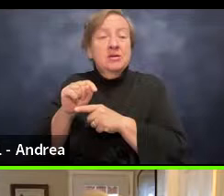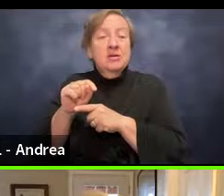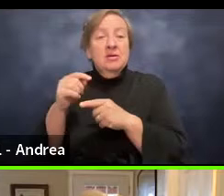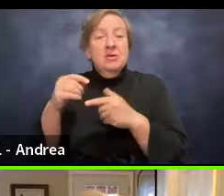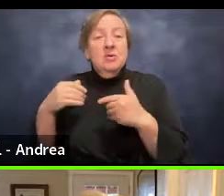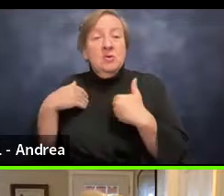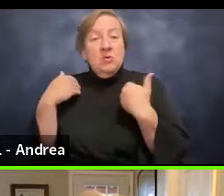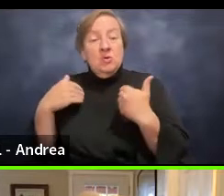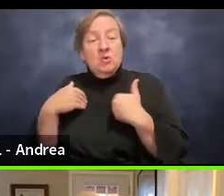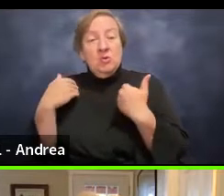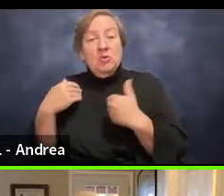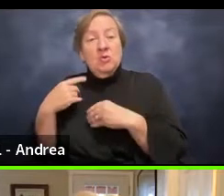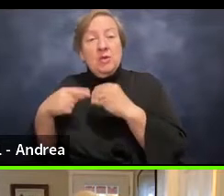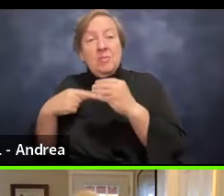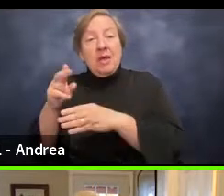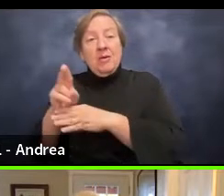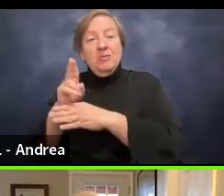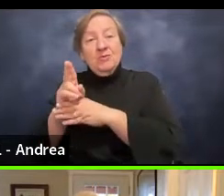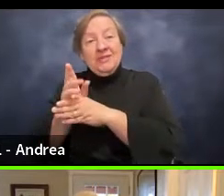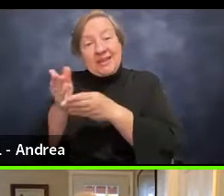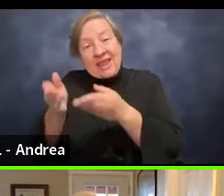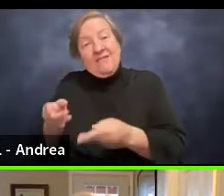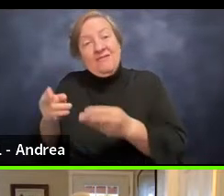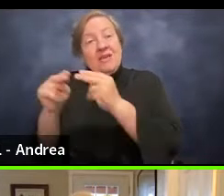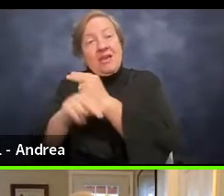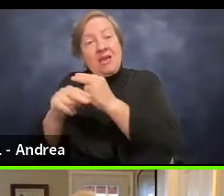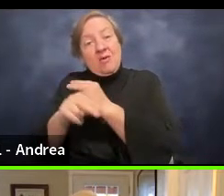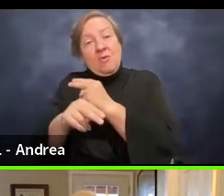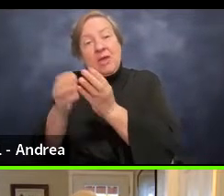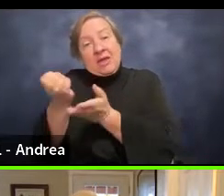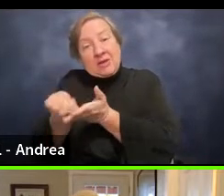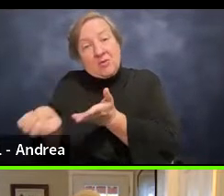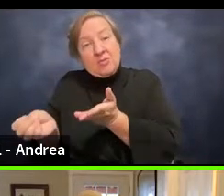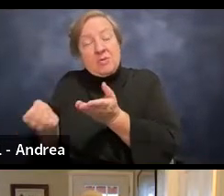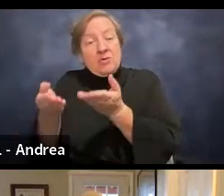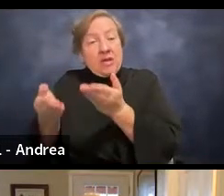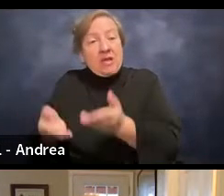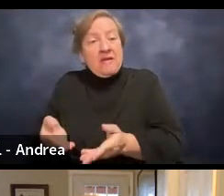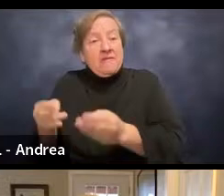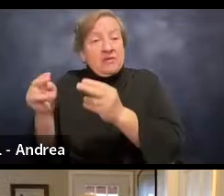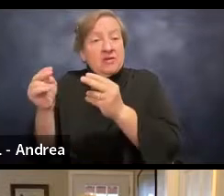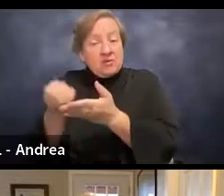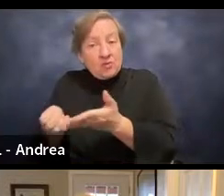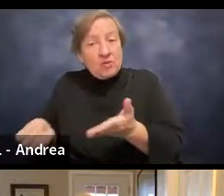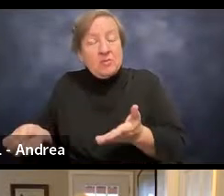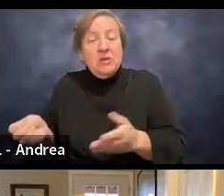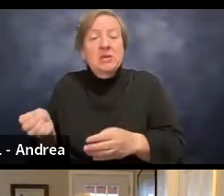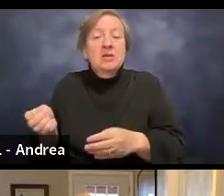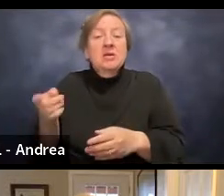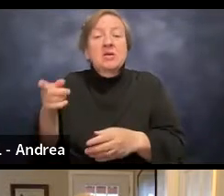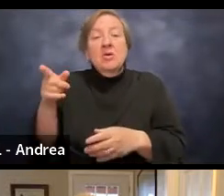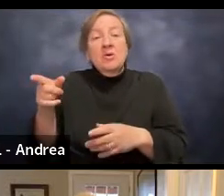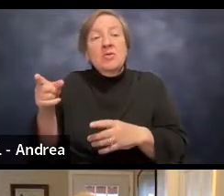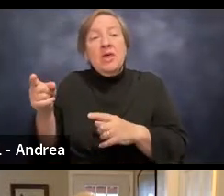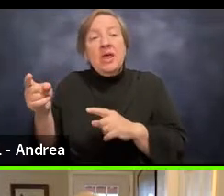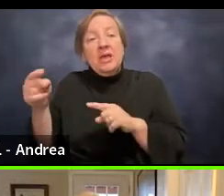youth on using heavy highway equipment or heavy equipment. So they come out with some skills